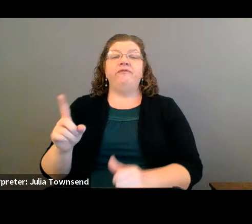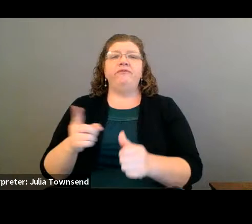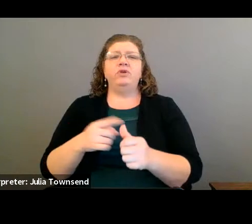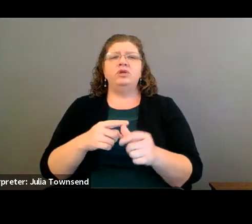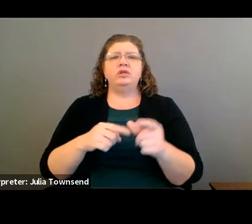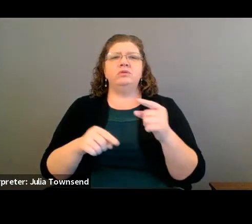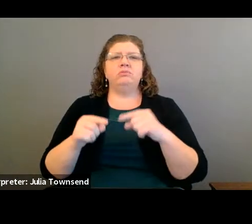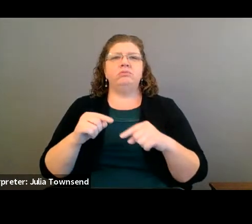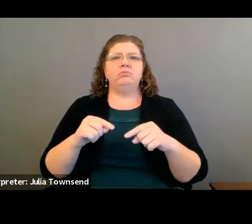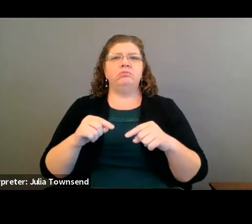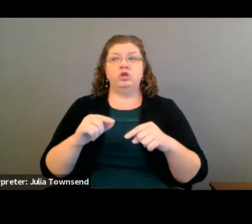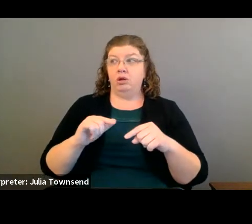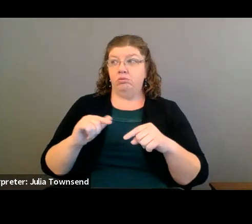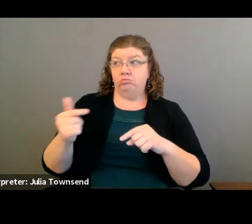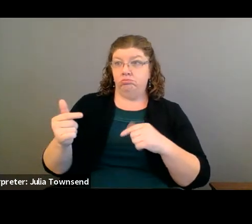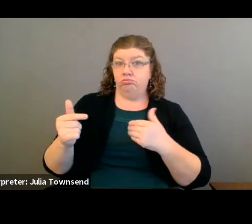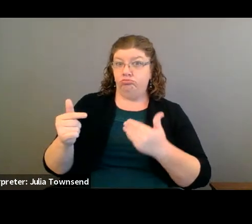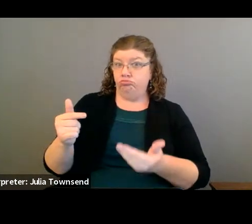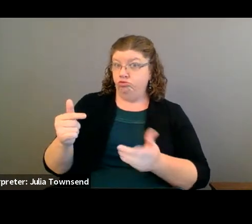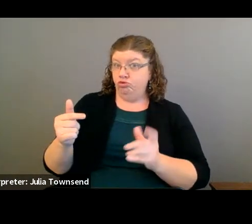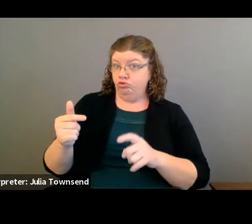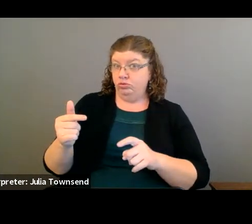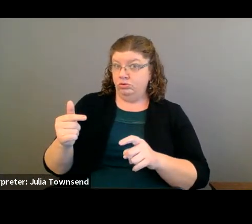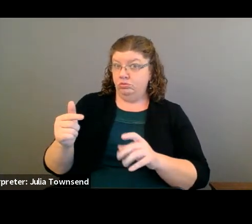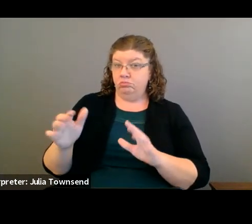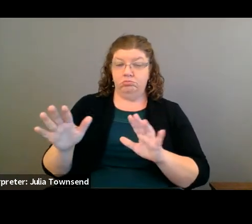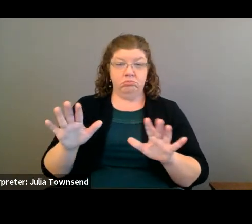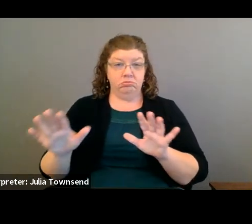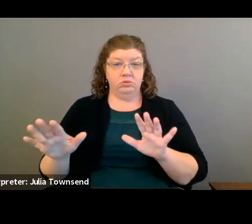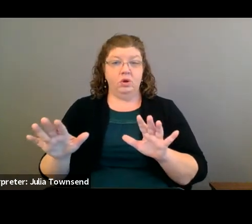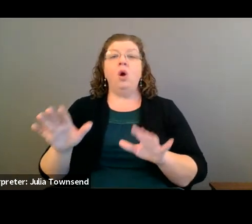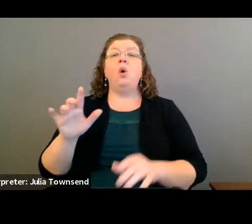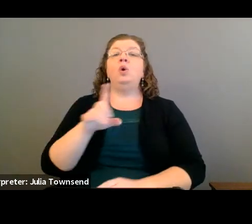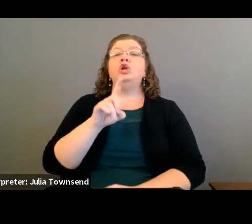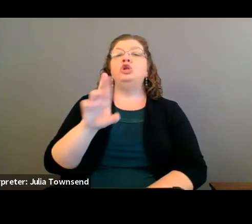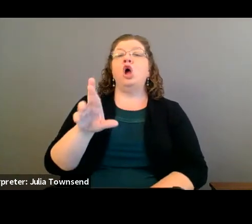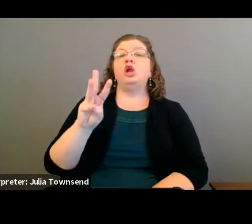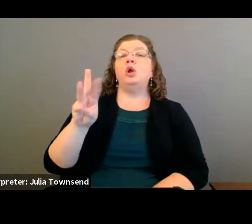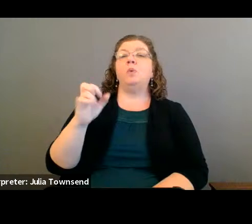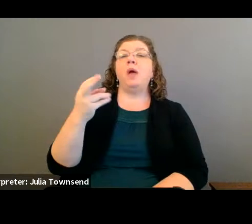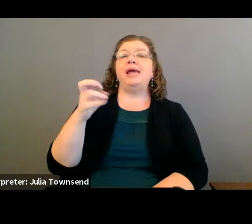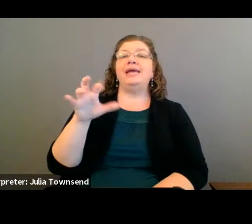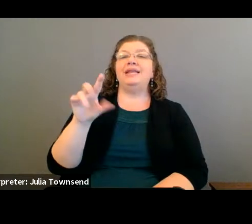should I just turn it over to you, Ms. Muld? We'll just start with Dr. Okay, Dr. Wagner.